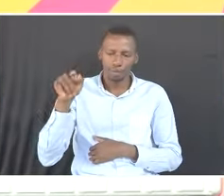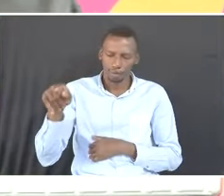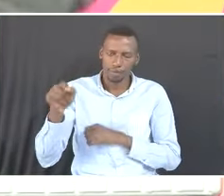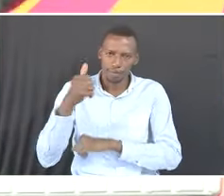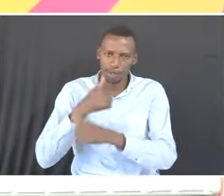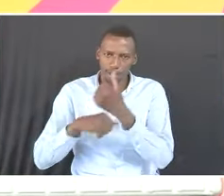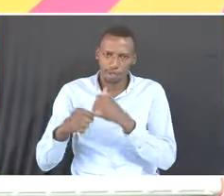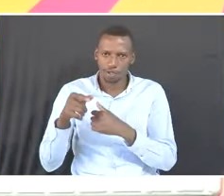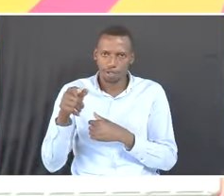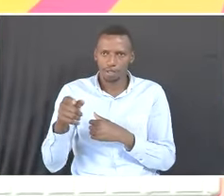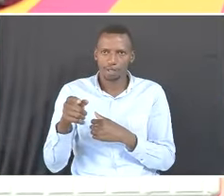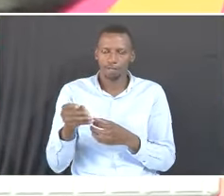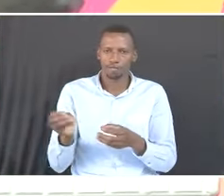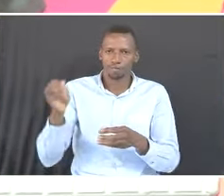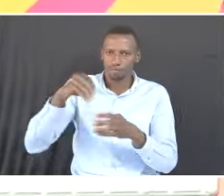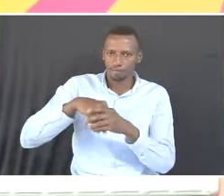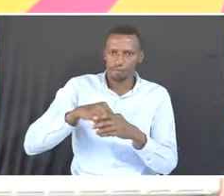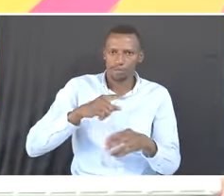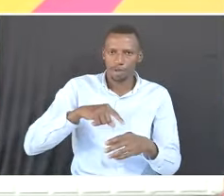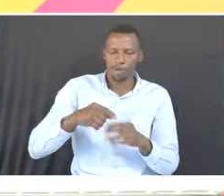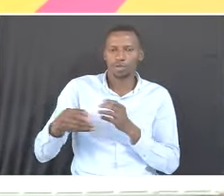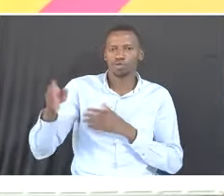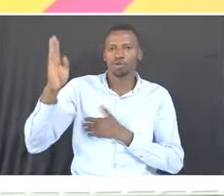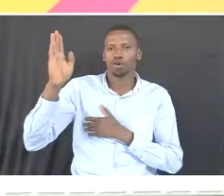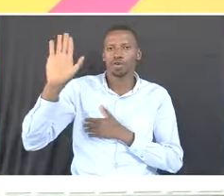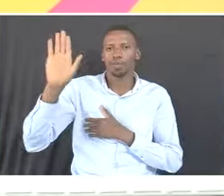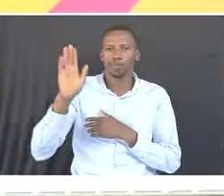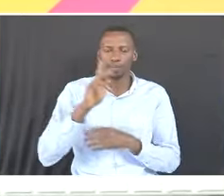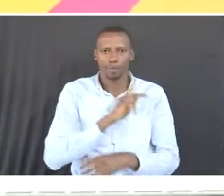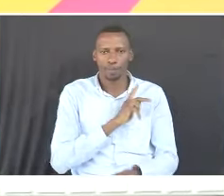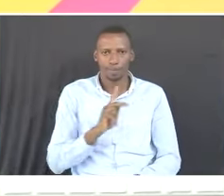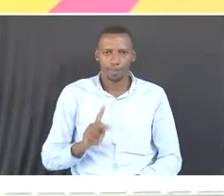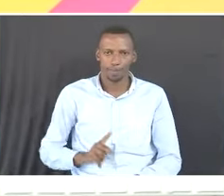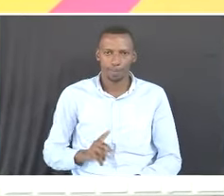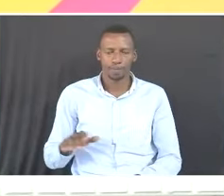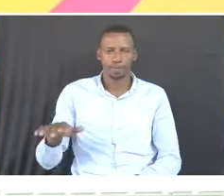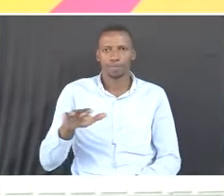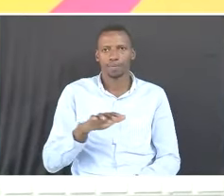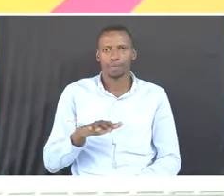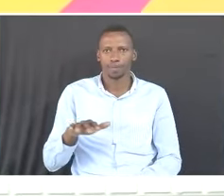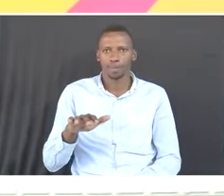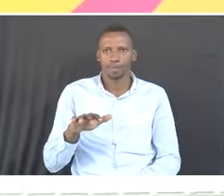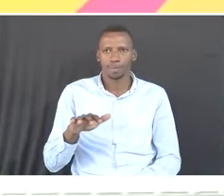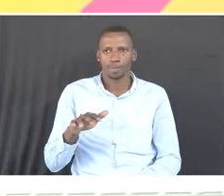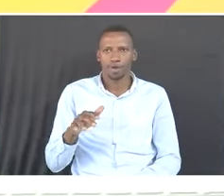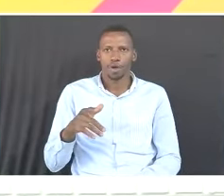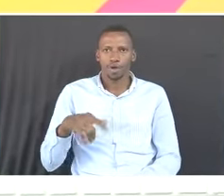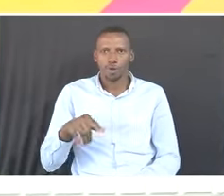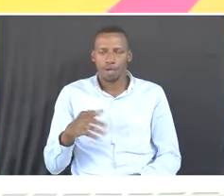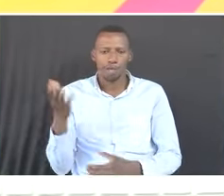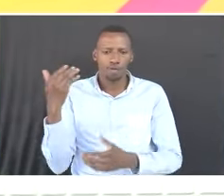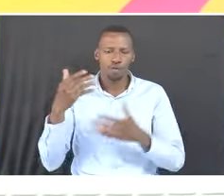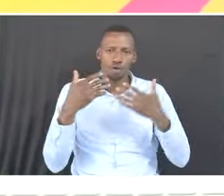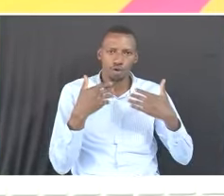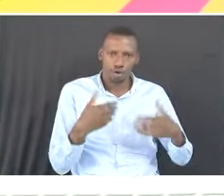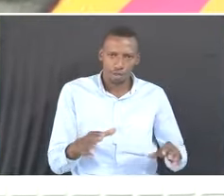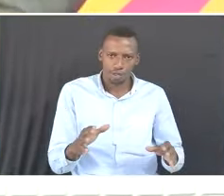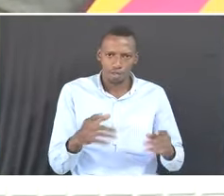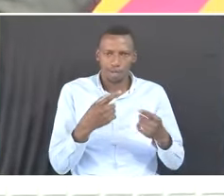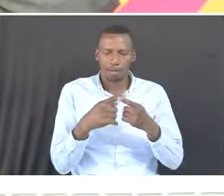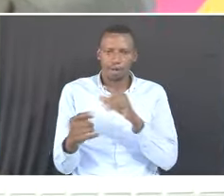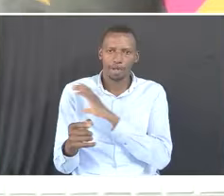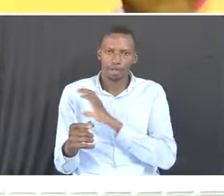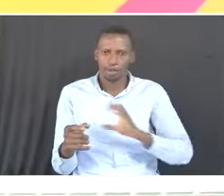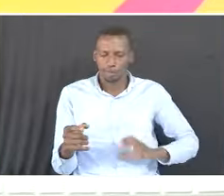us into God's kingdom. We were thrown out. We had chosen the devil and we were lost. But Christ's